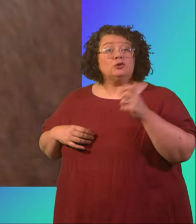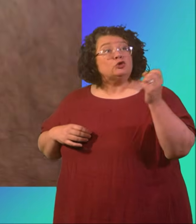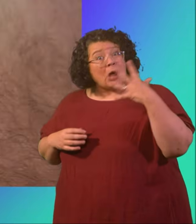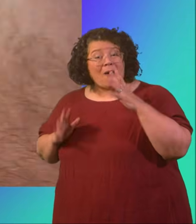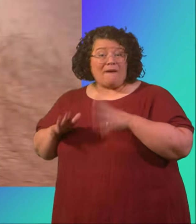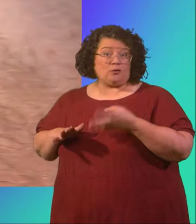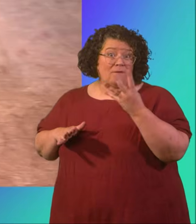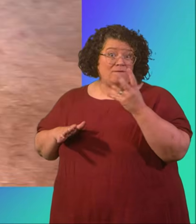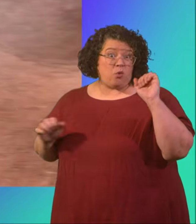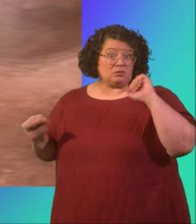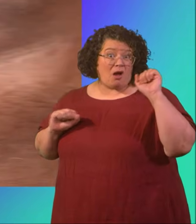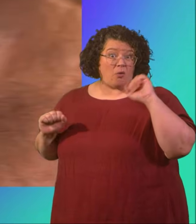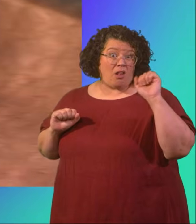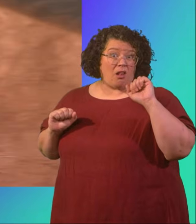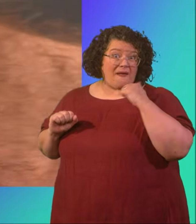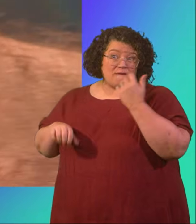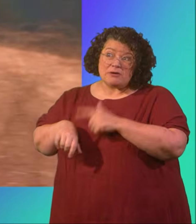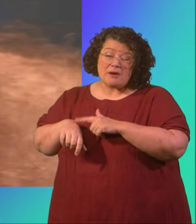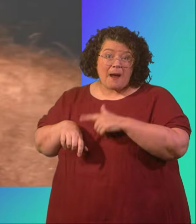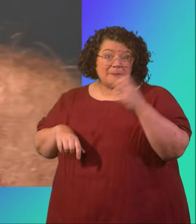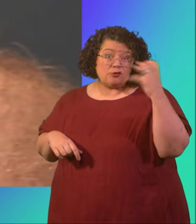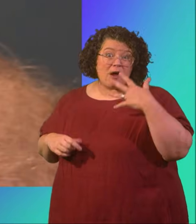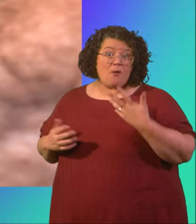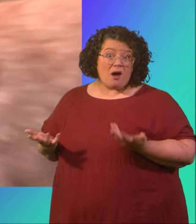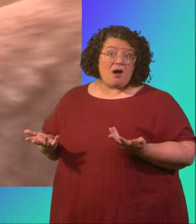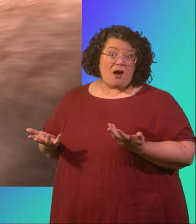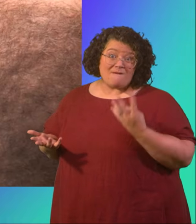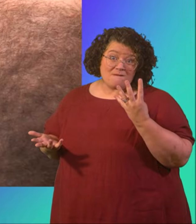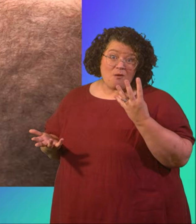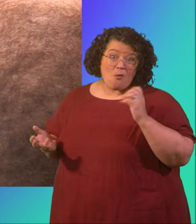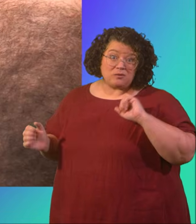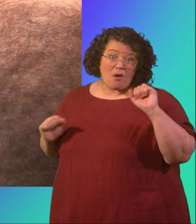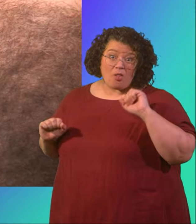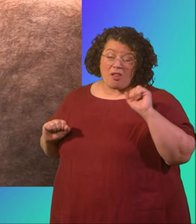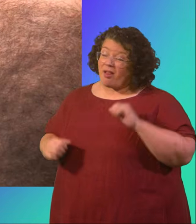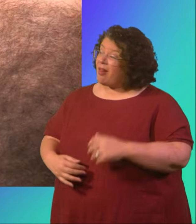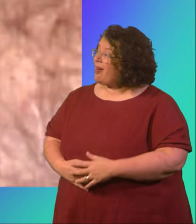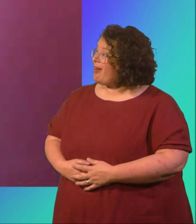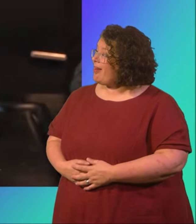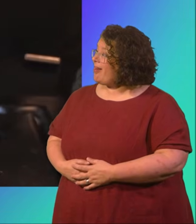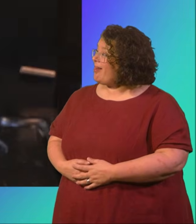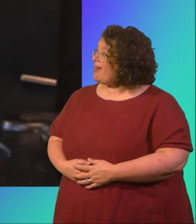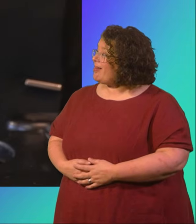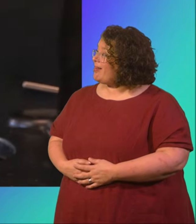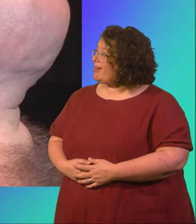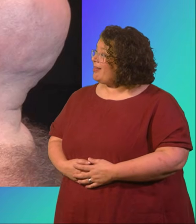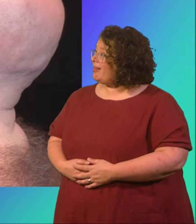dry himself after every shower. Whoa!